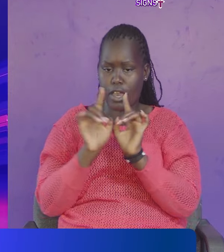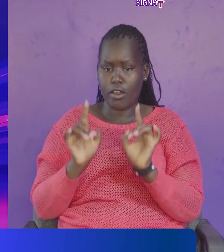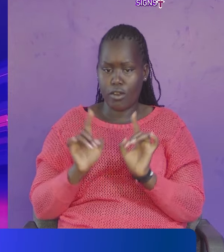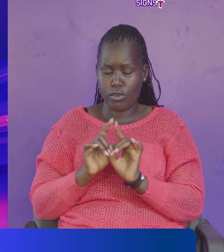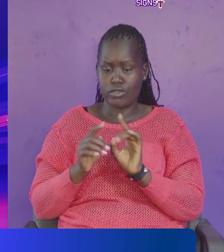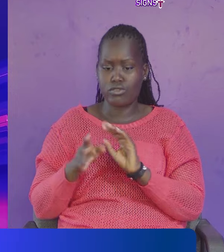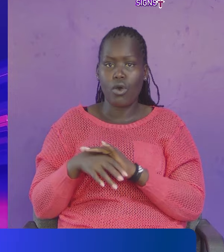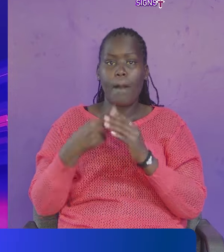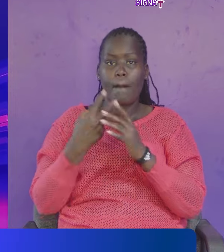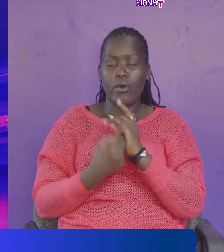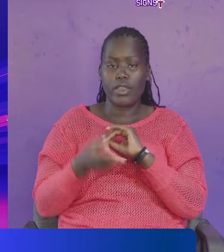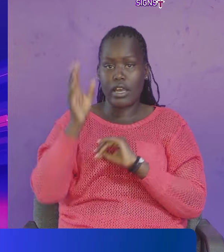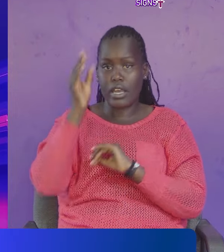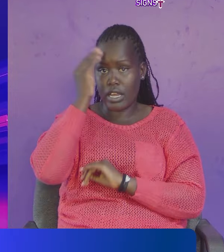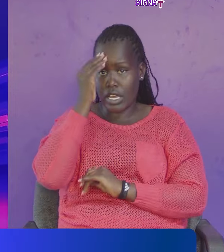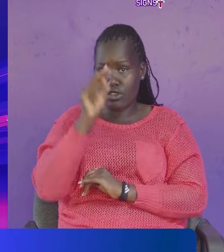In education,